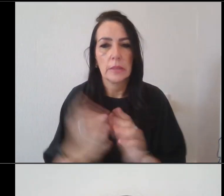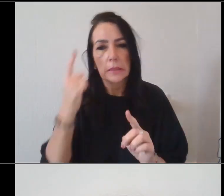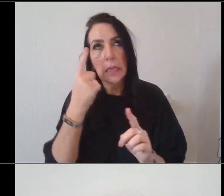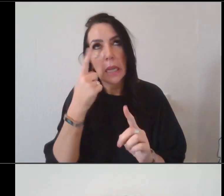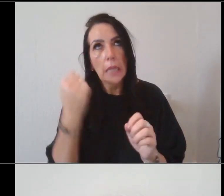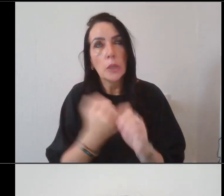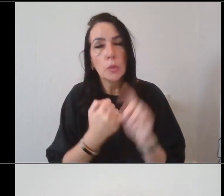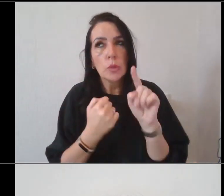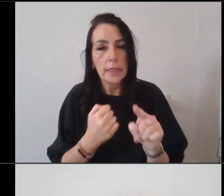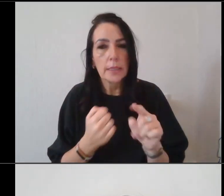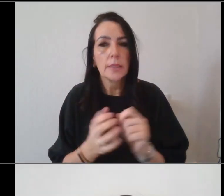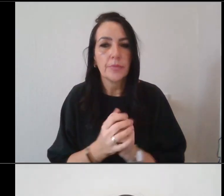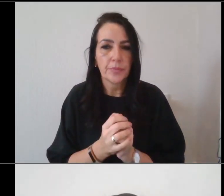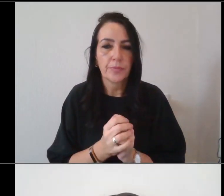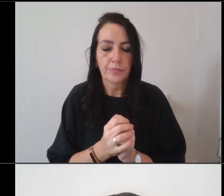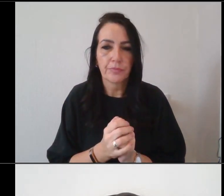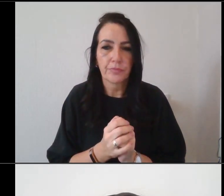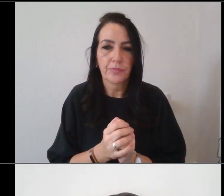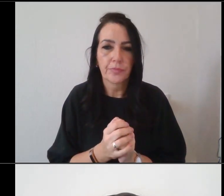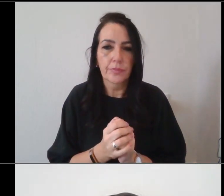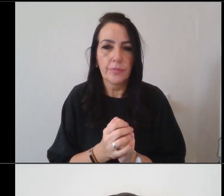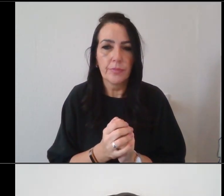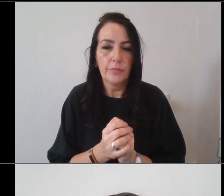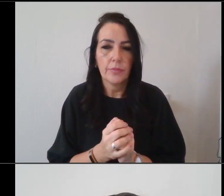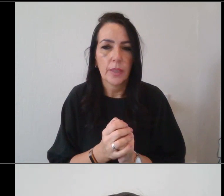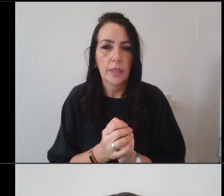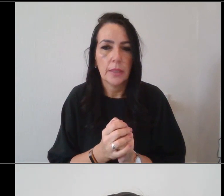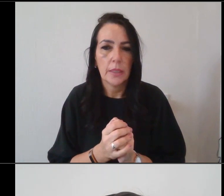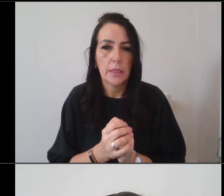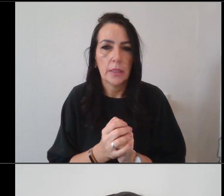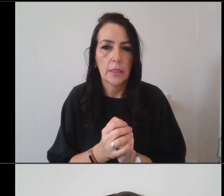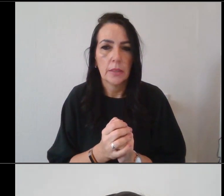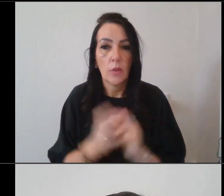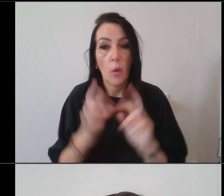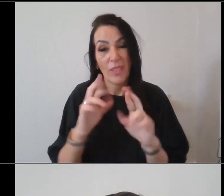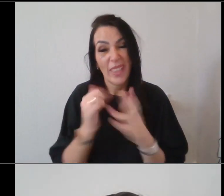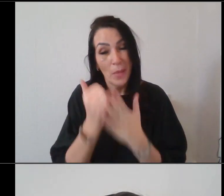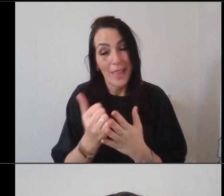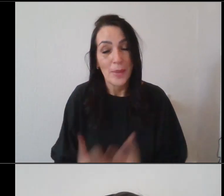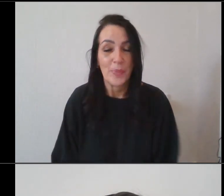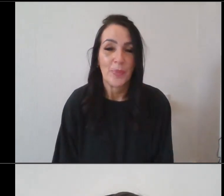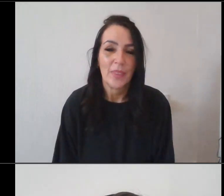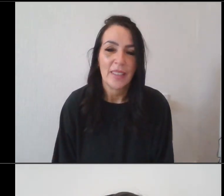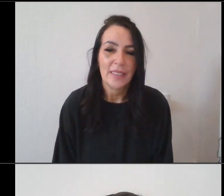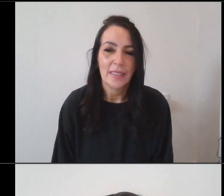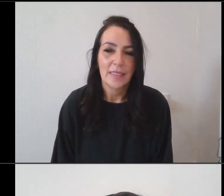at home and in the office, so they can apply to both. Hopefully that was helpful.